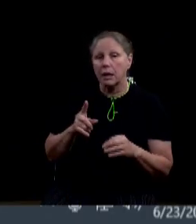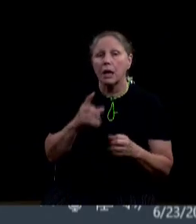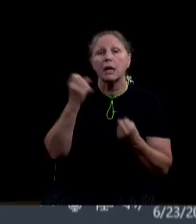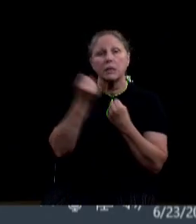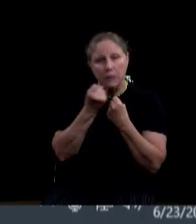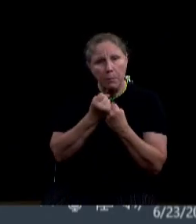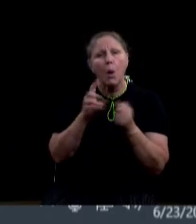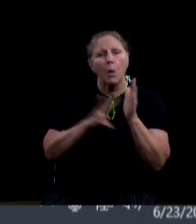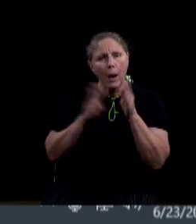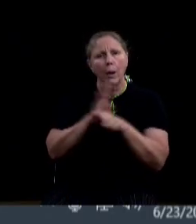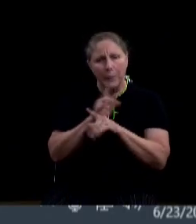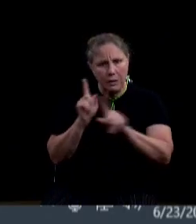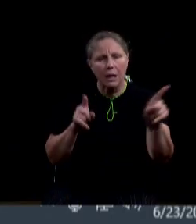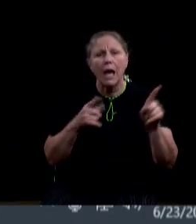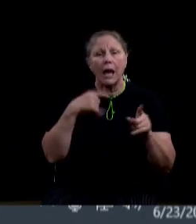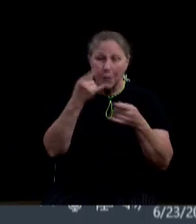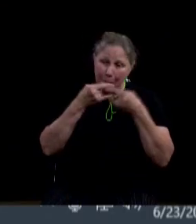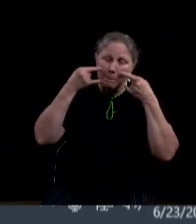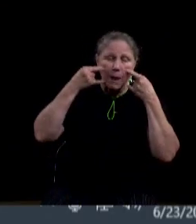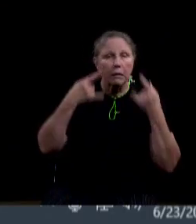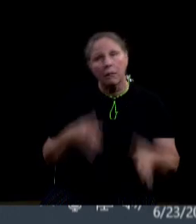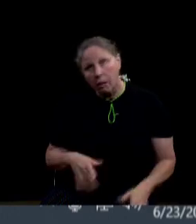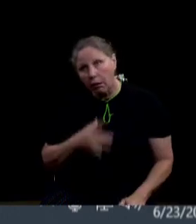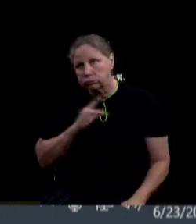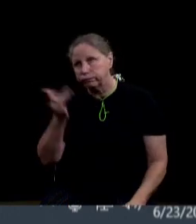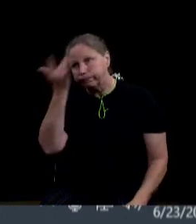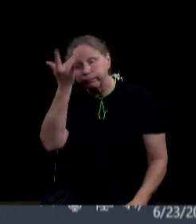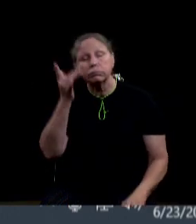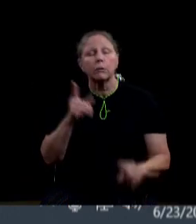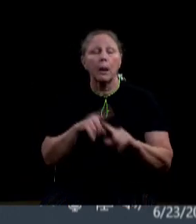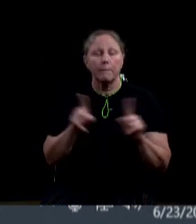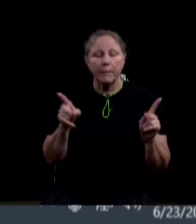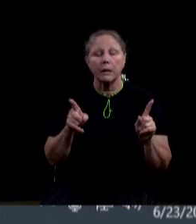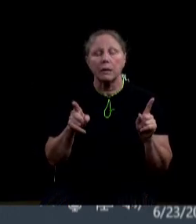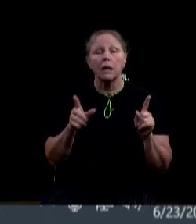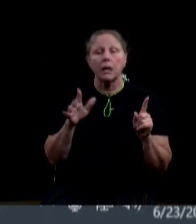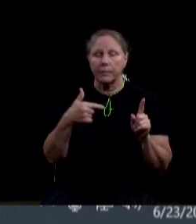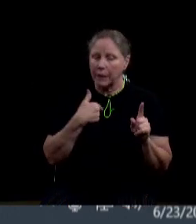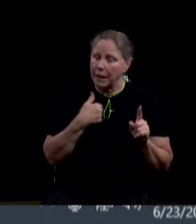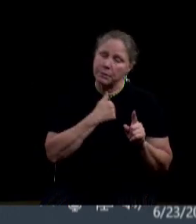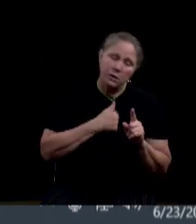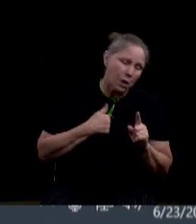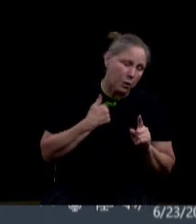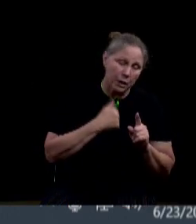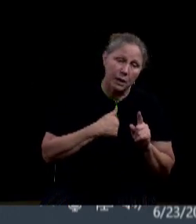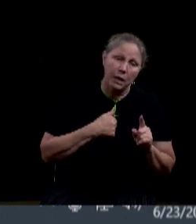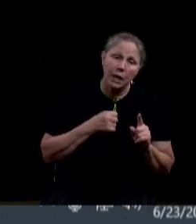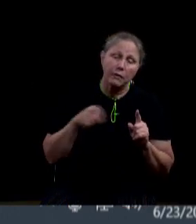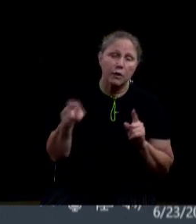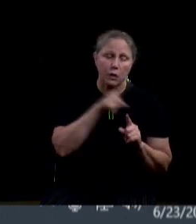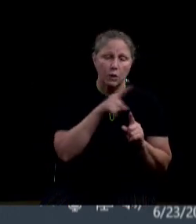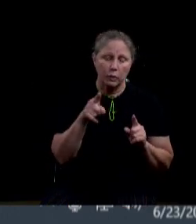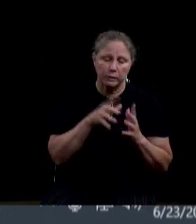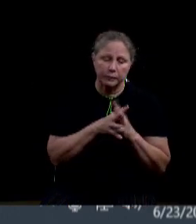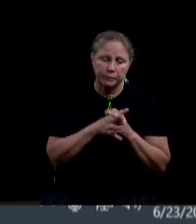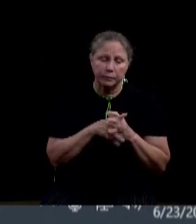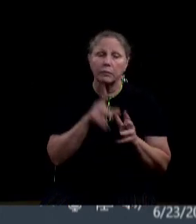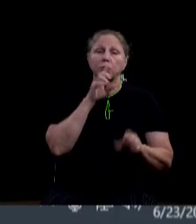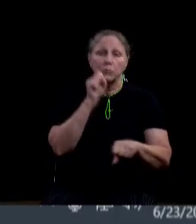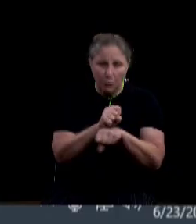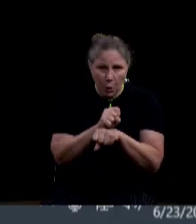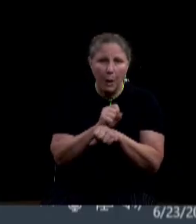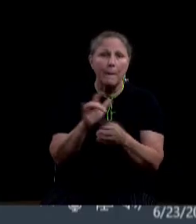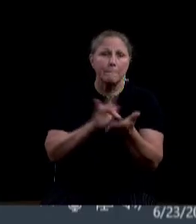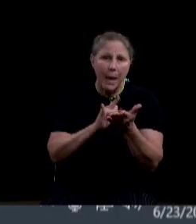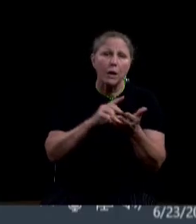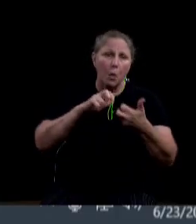inconvenient. I'm sorry. And if you have a true medical exception, then everyone will